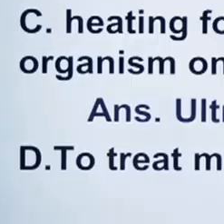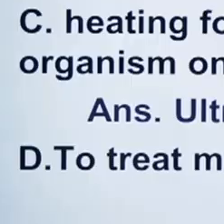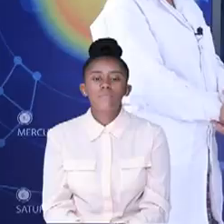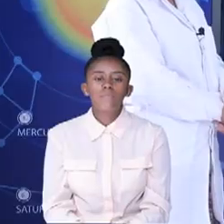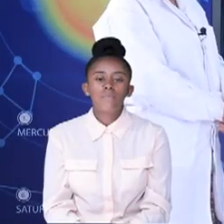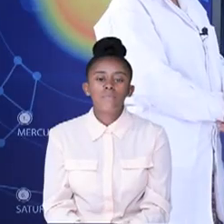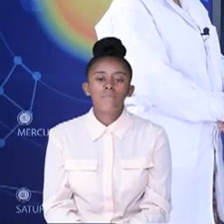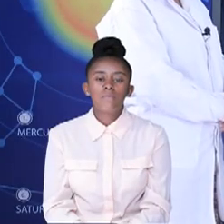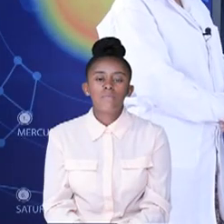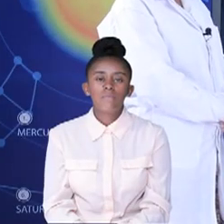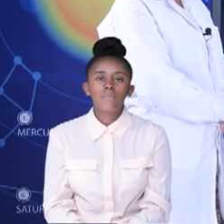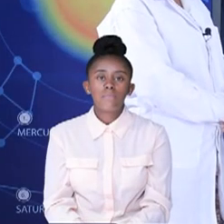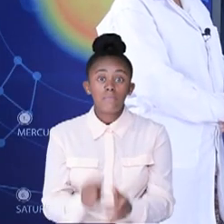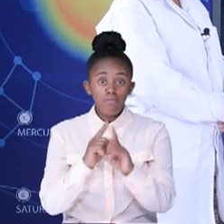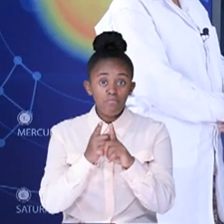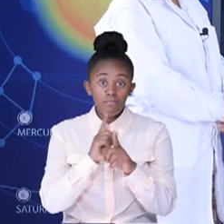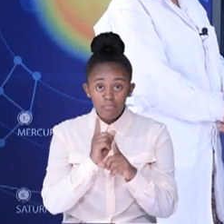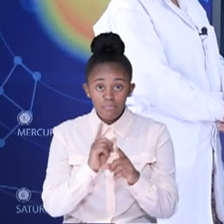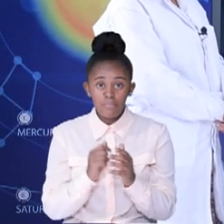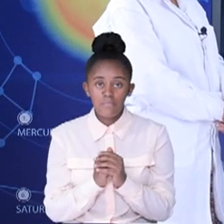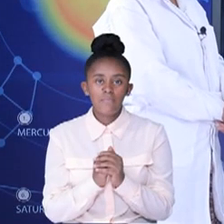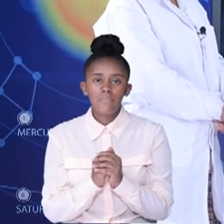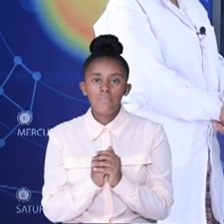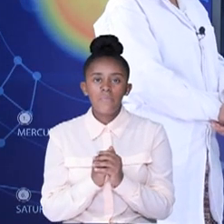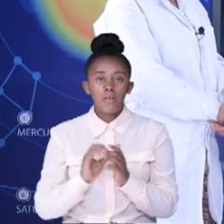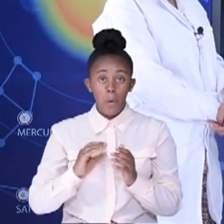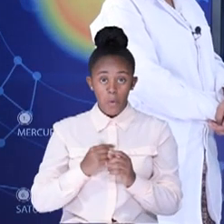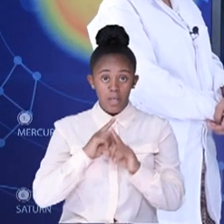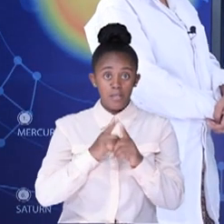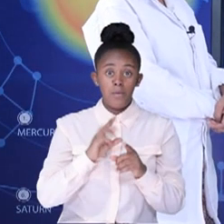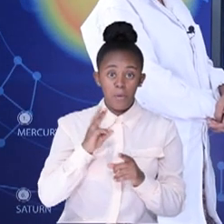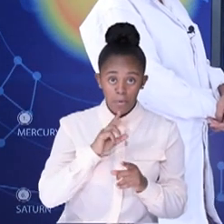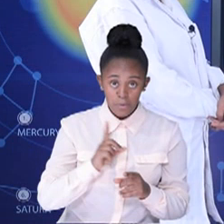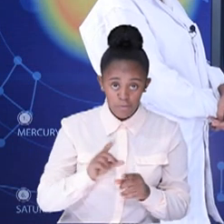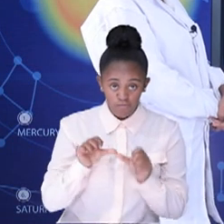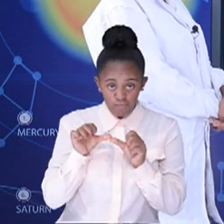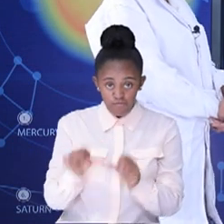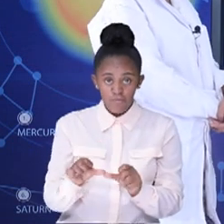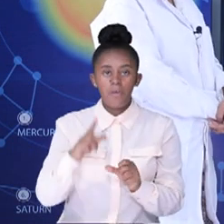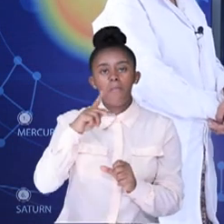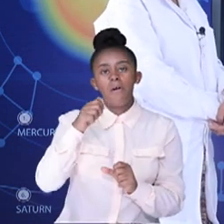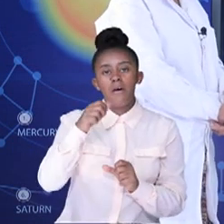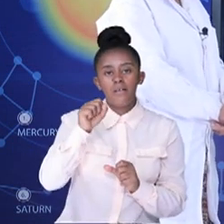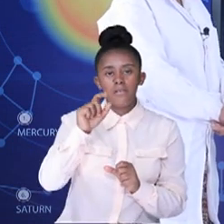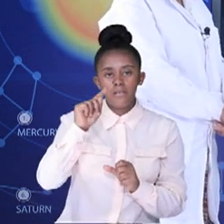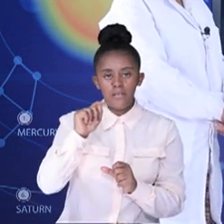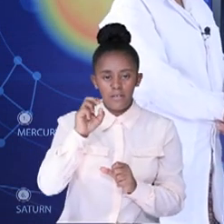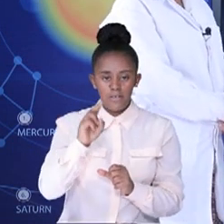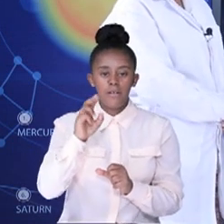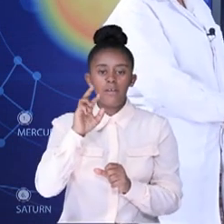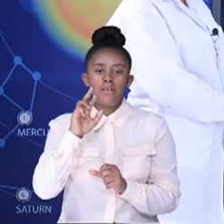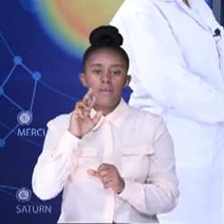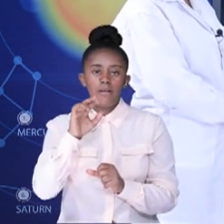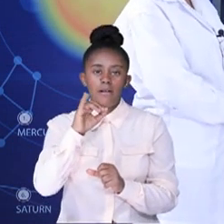Okay, our answer will be pasteurization. You